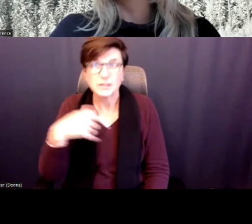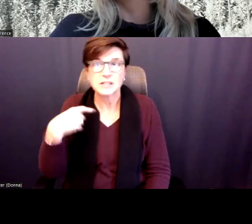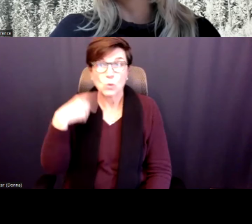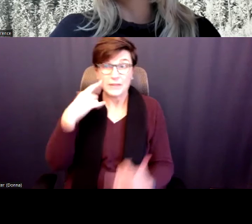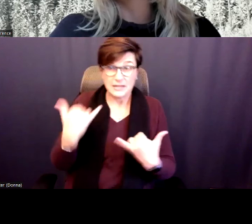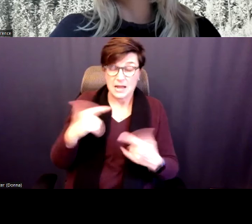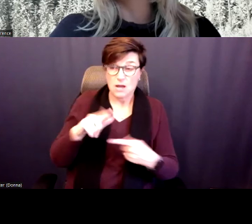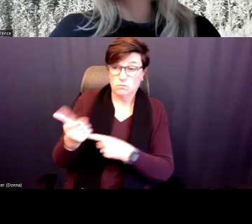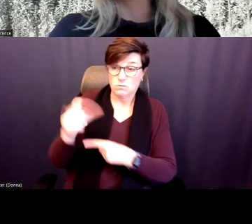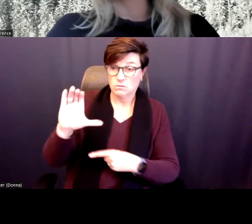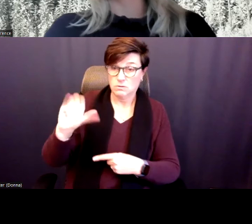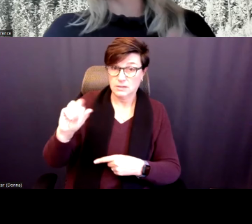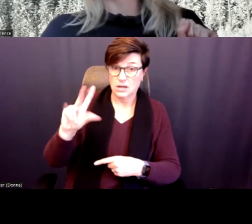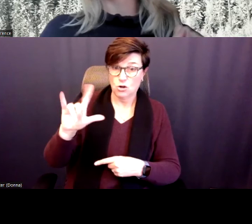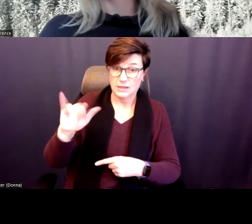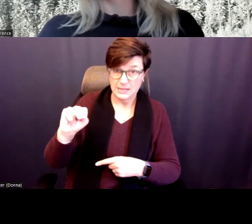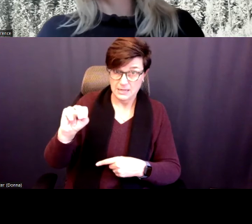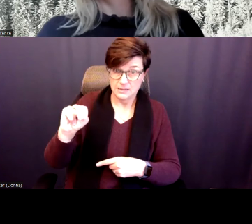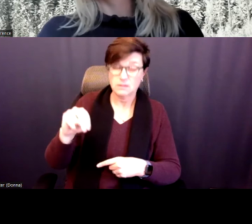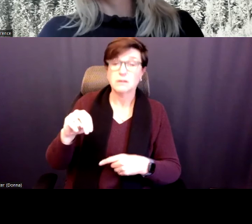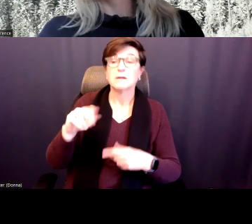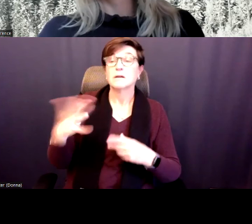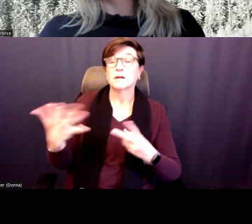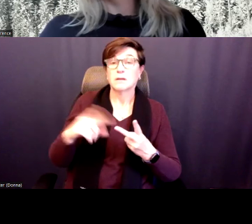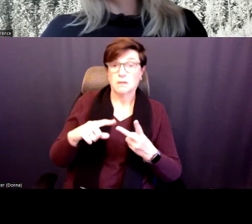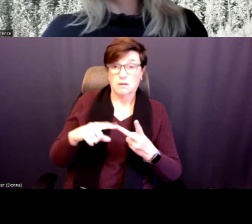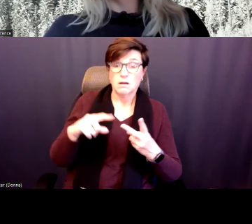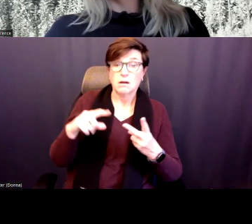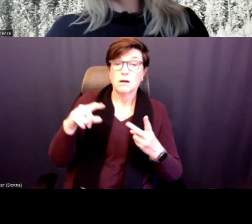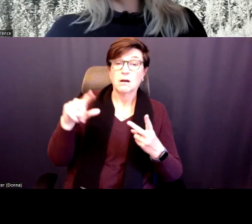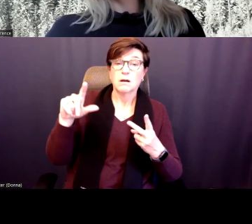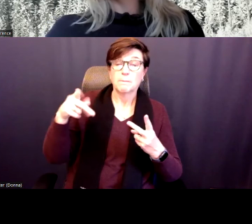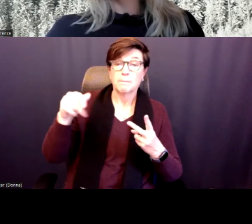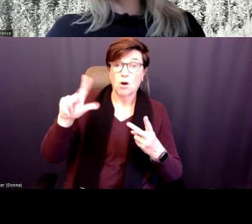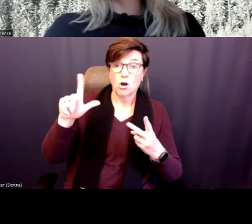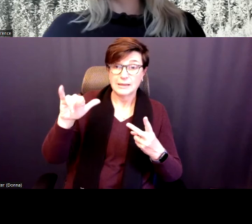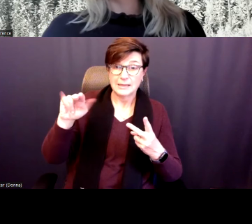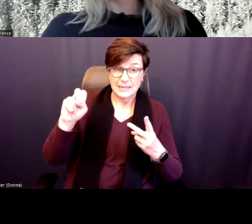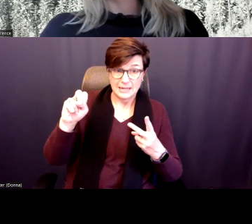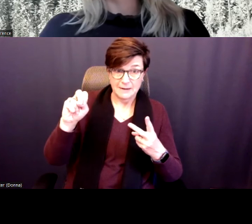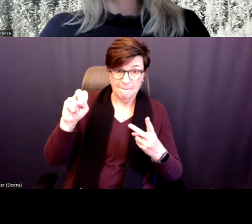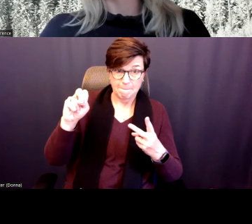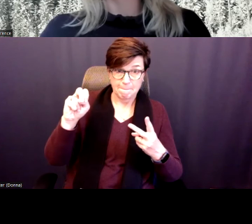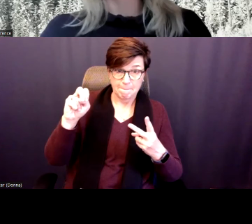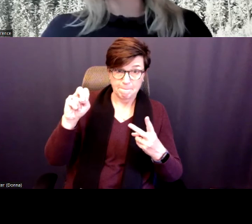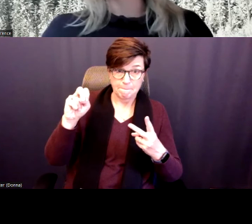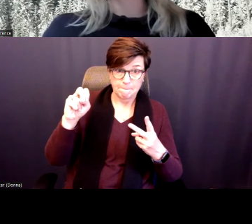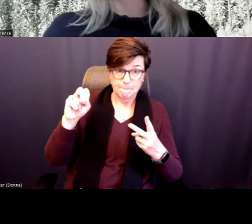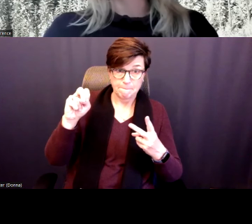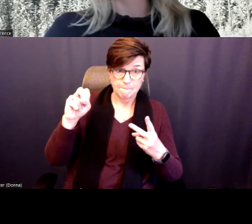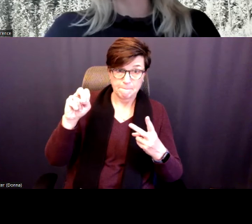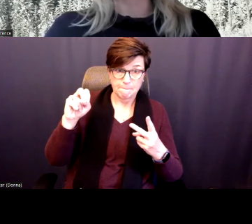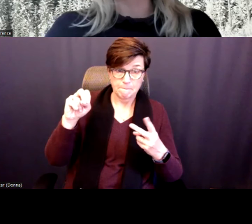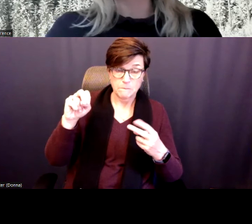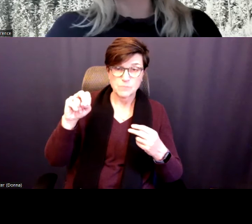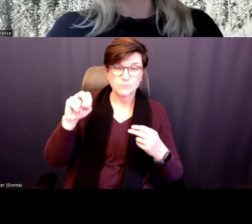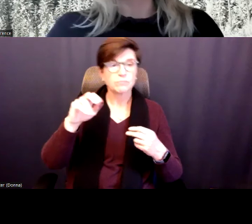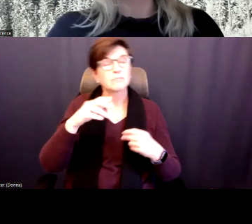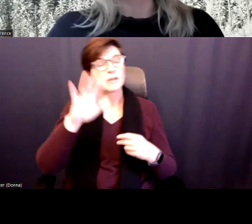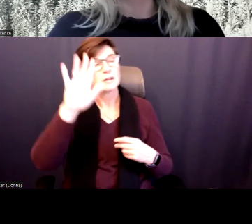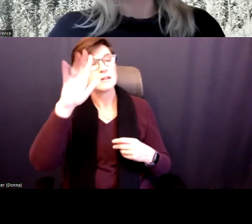Pauline. And Rita, I'm not sure if your hand is up from the previous question or comment. Thank you, Amanda. I'll be brief here.